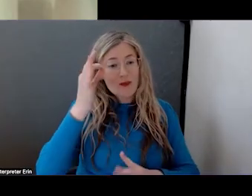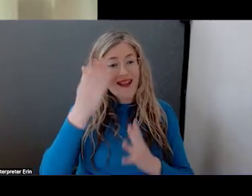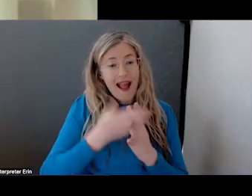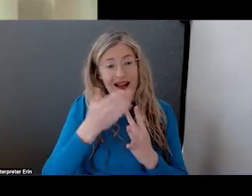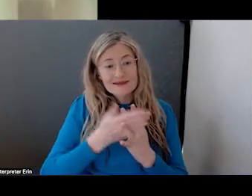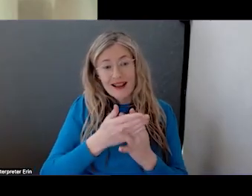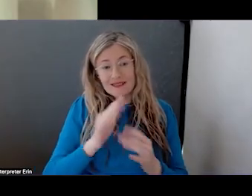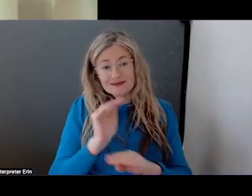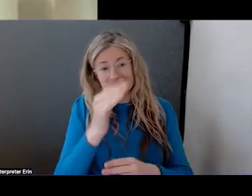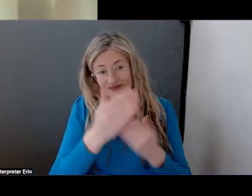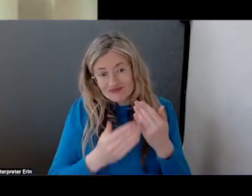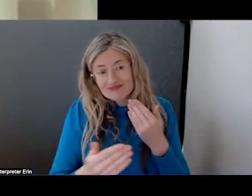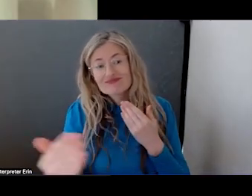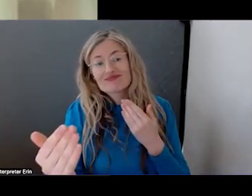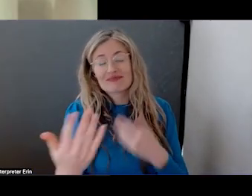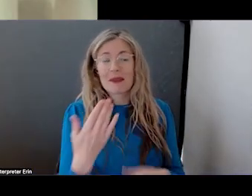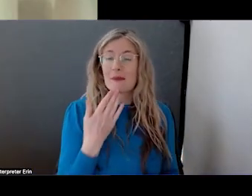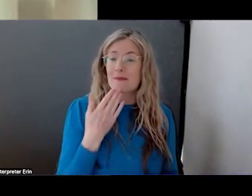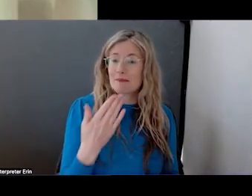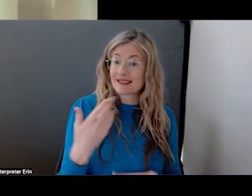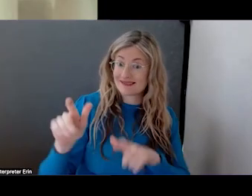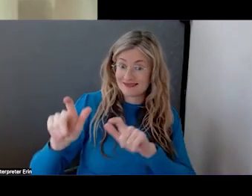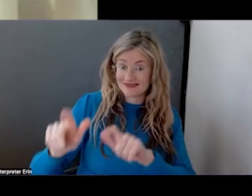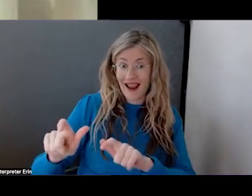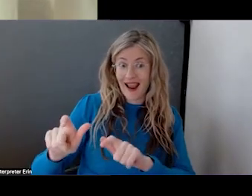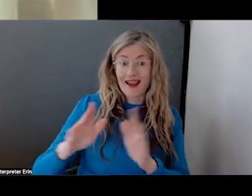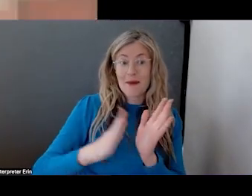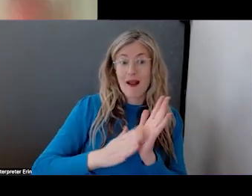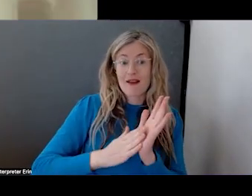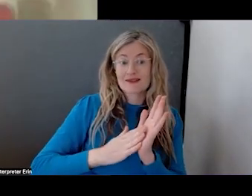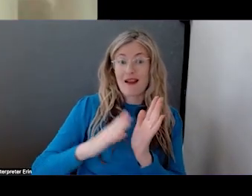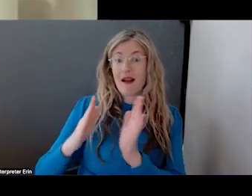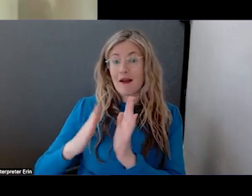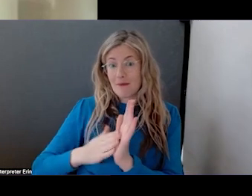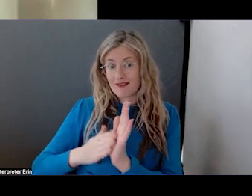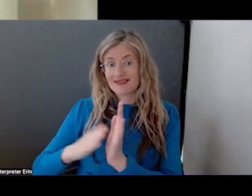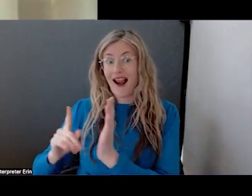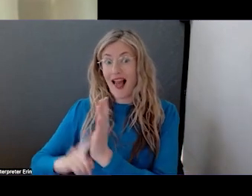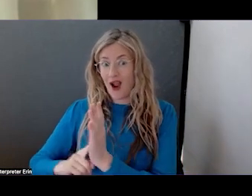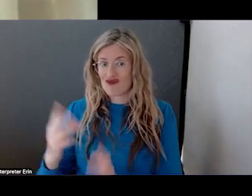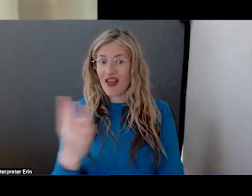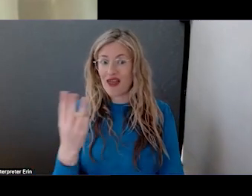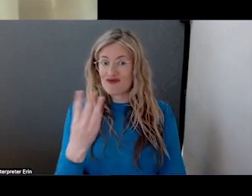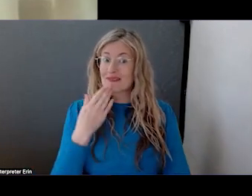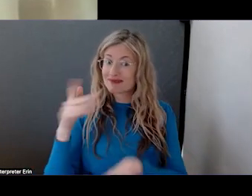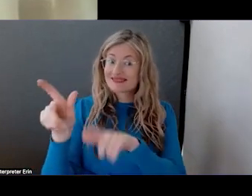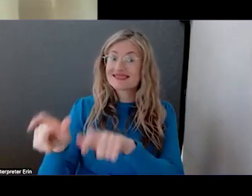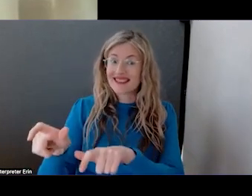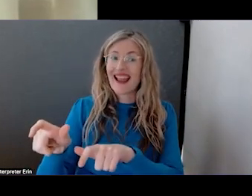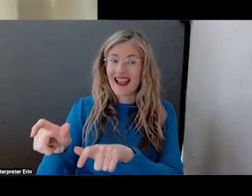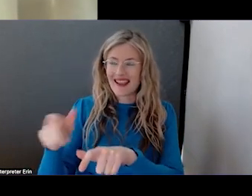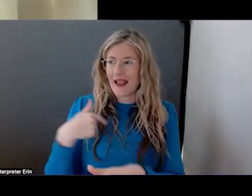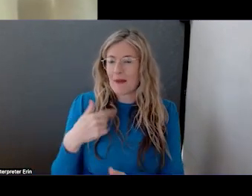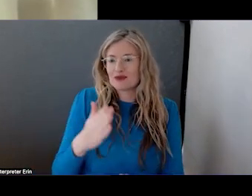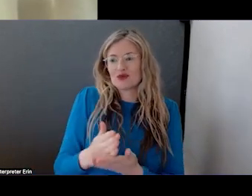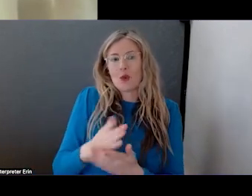be there, remain with us, Marta and Laura, because and Martin, of course, because you will certainly have questions to